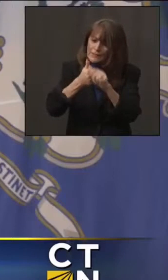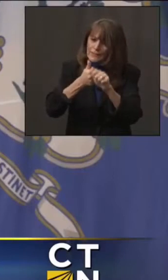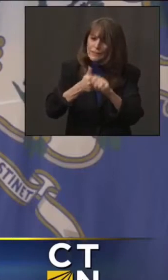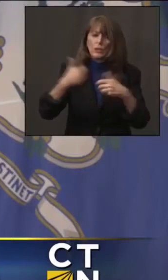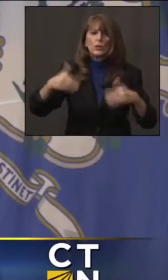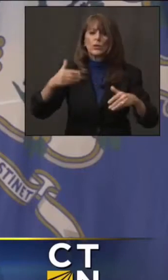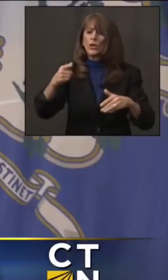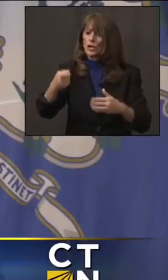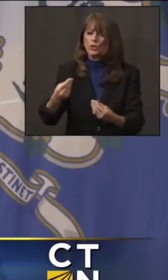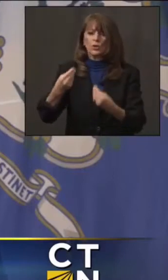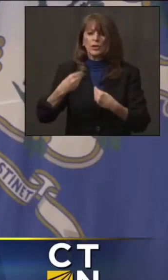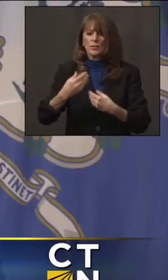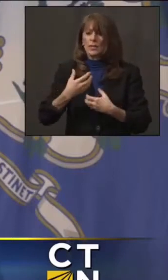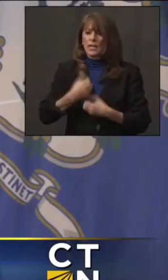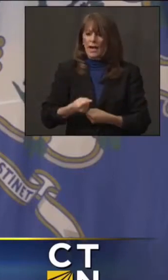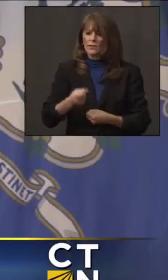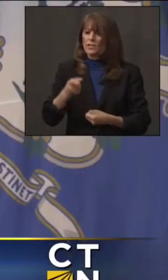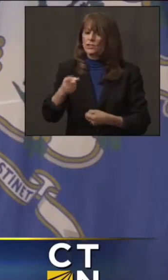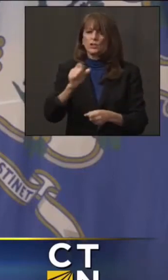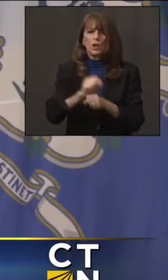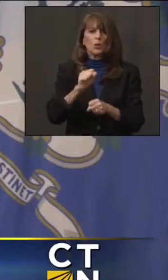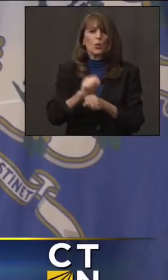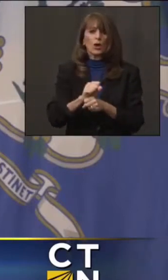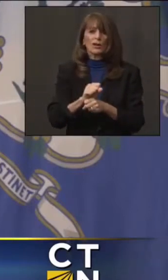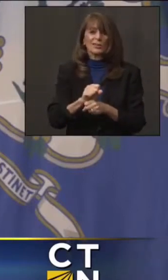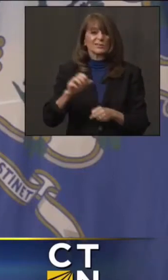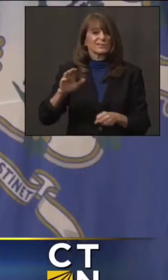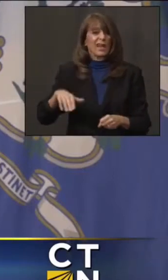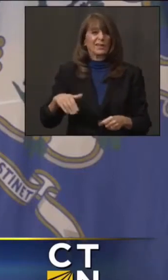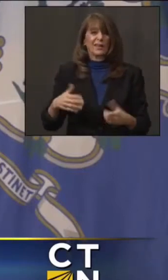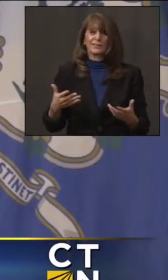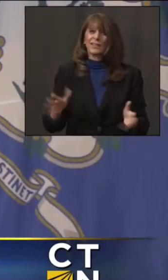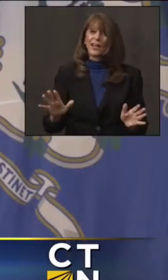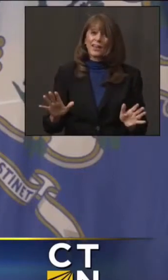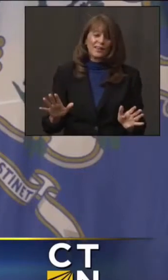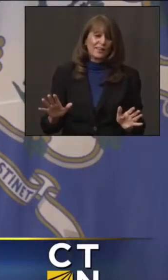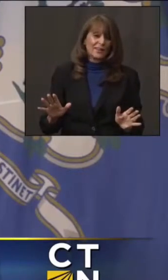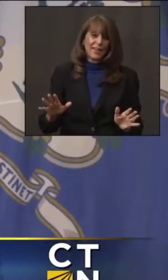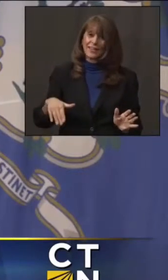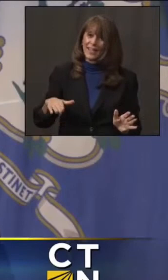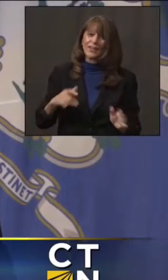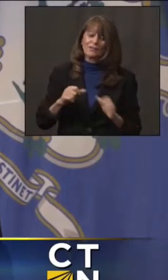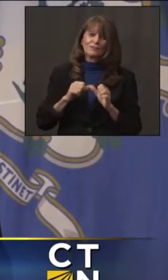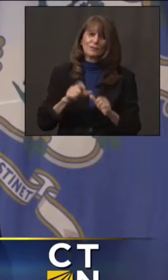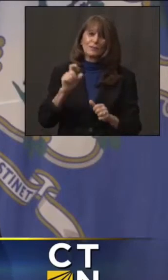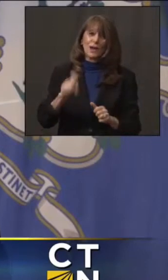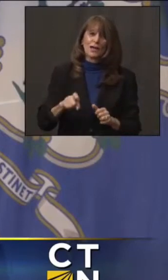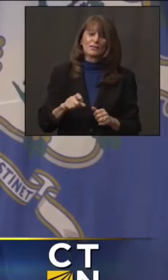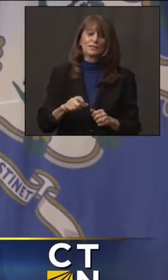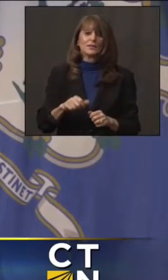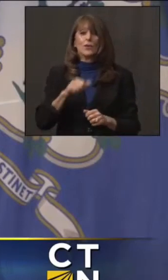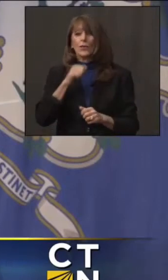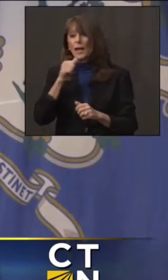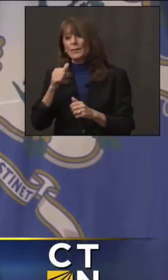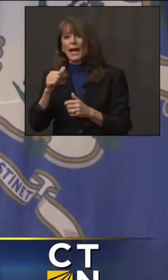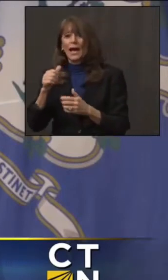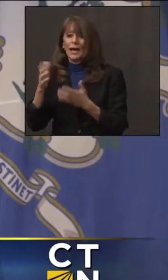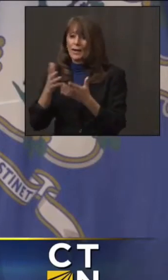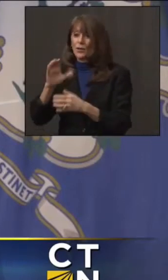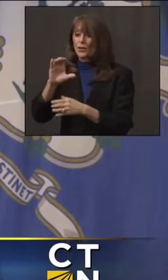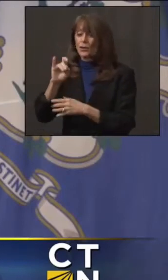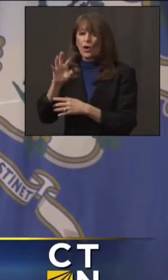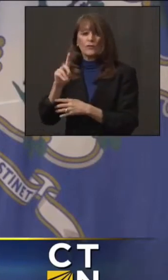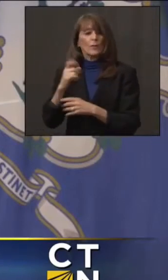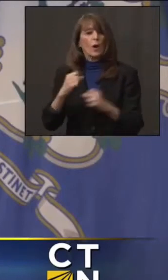deal of confidence, and I'm afraid your work is not done yet. And When I'm not dealing with COVID, I'm fighting for the